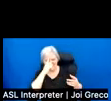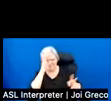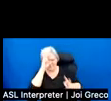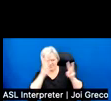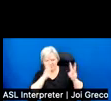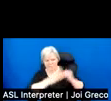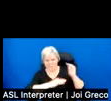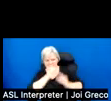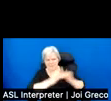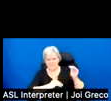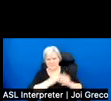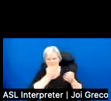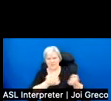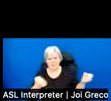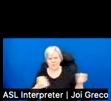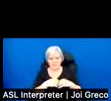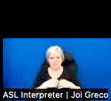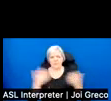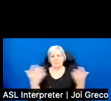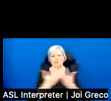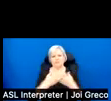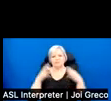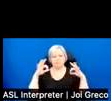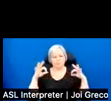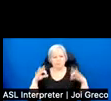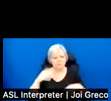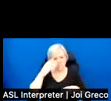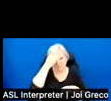of the assistive devices themselves.